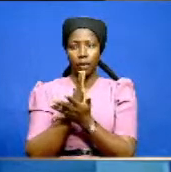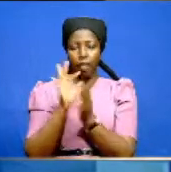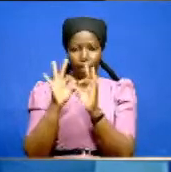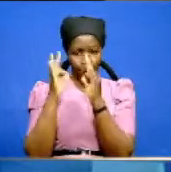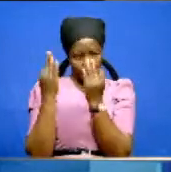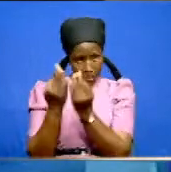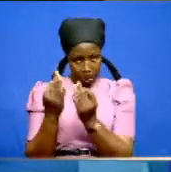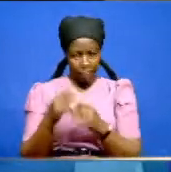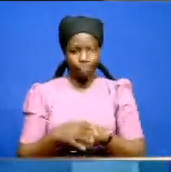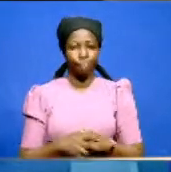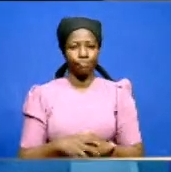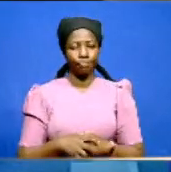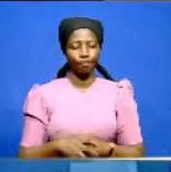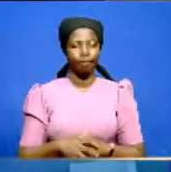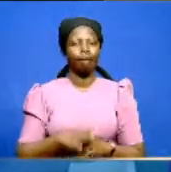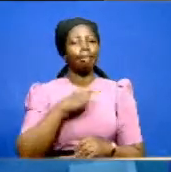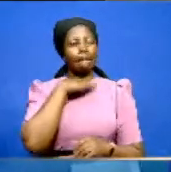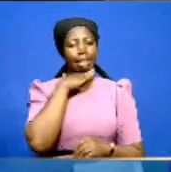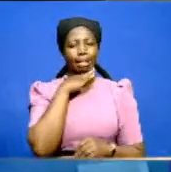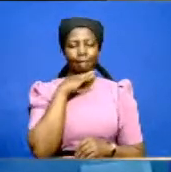The late is his uncle.